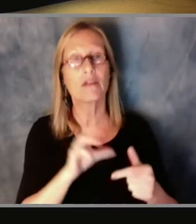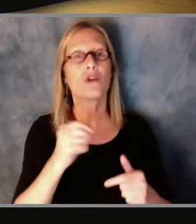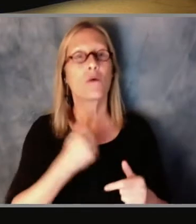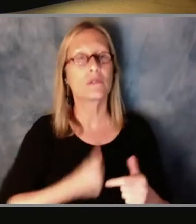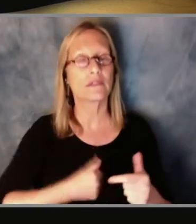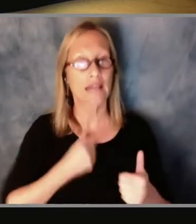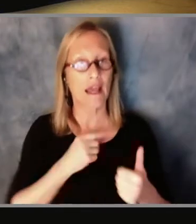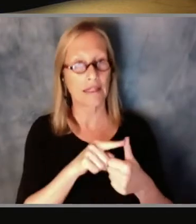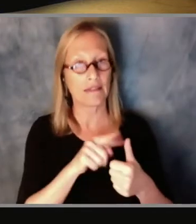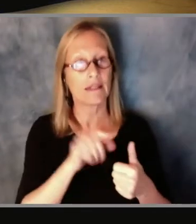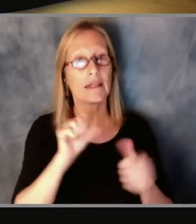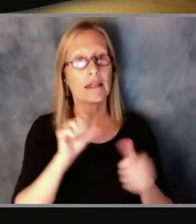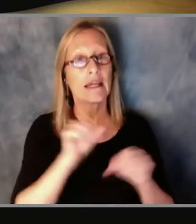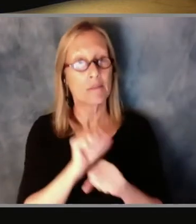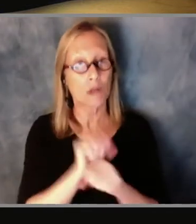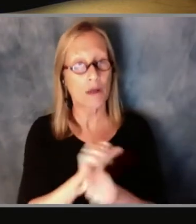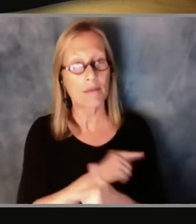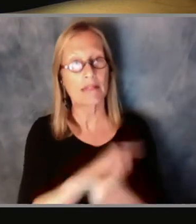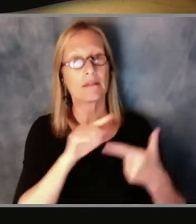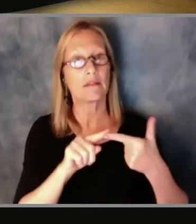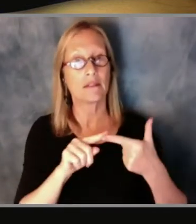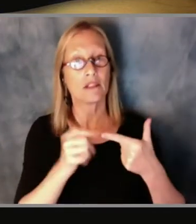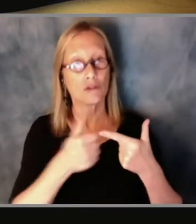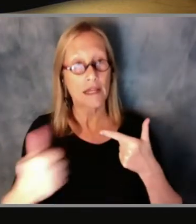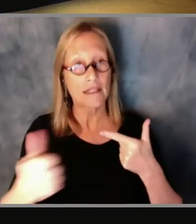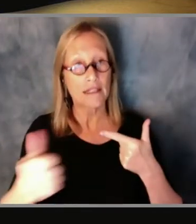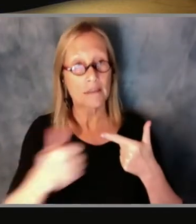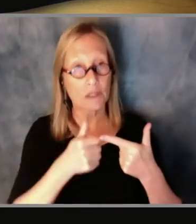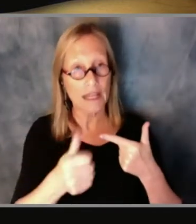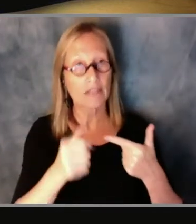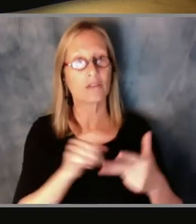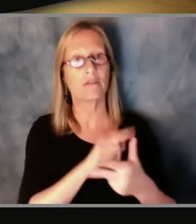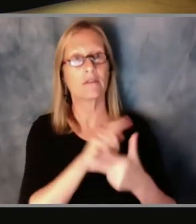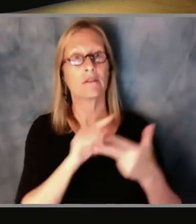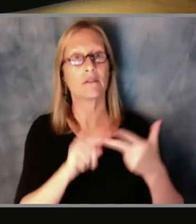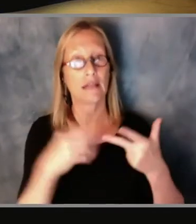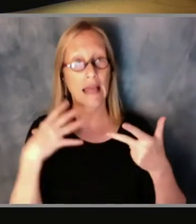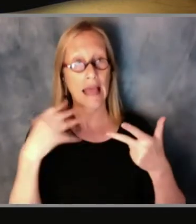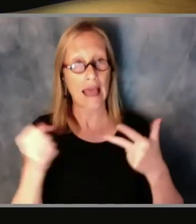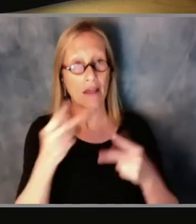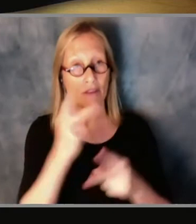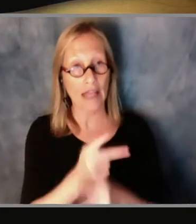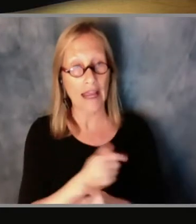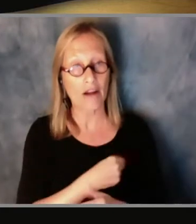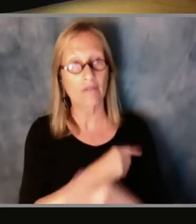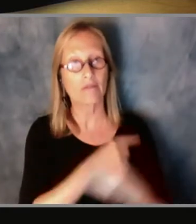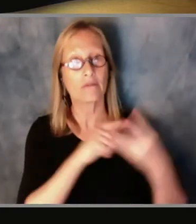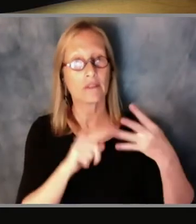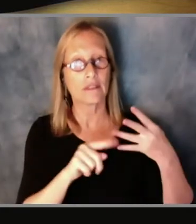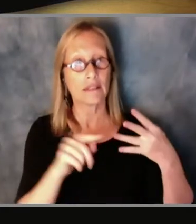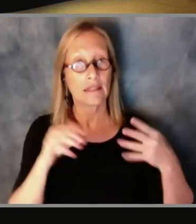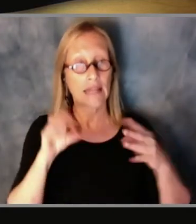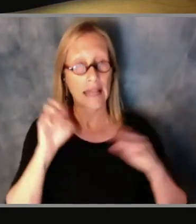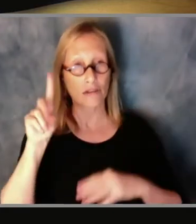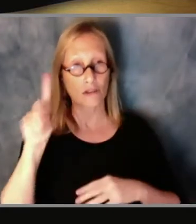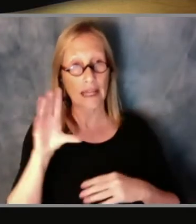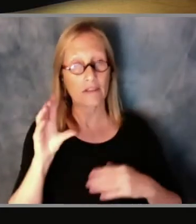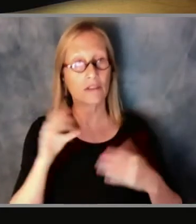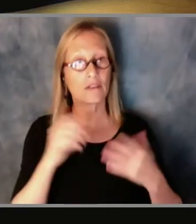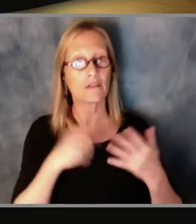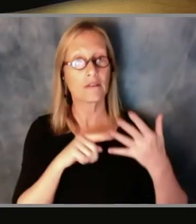transportation, healthcare, education, accessible and